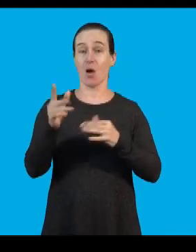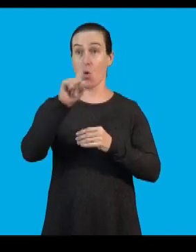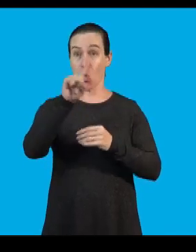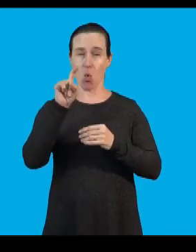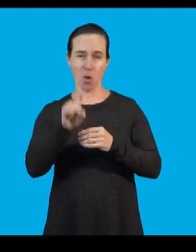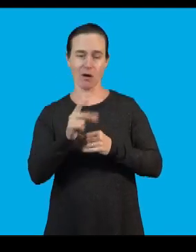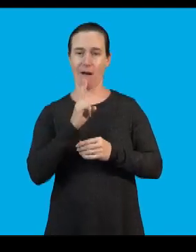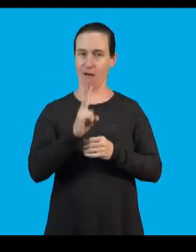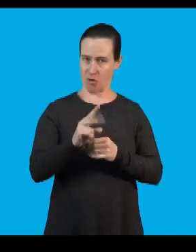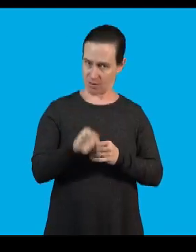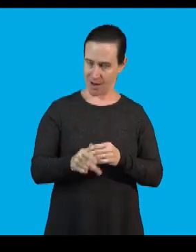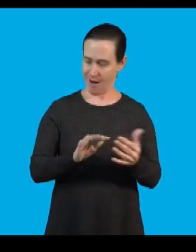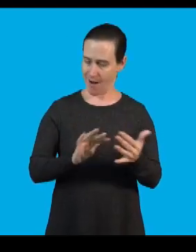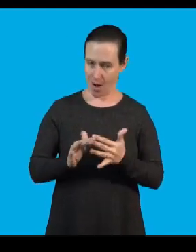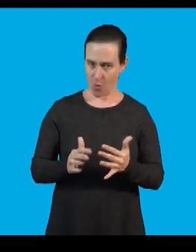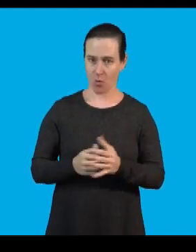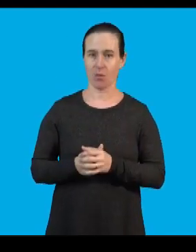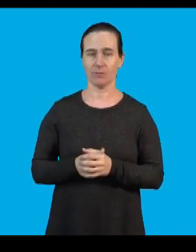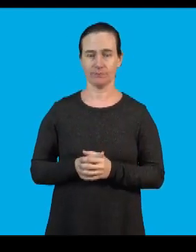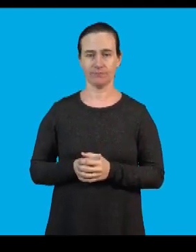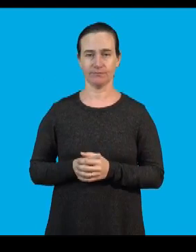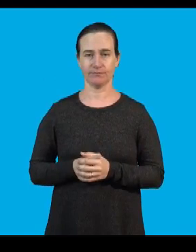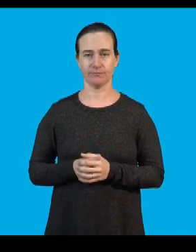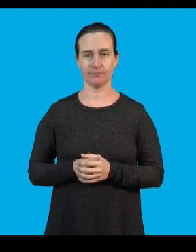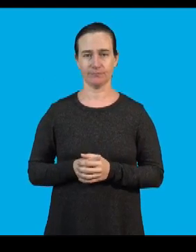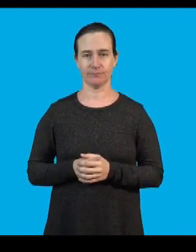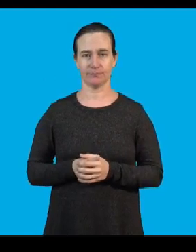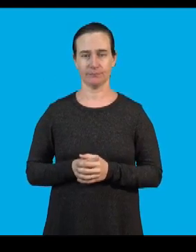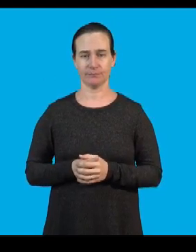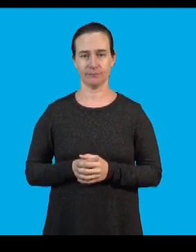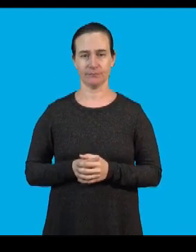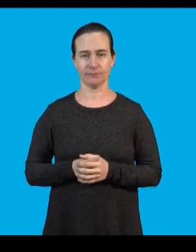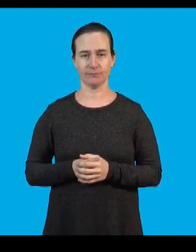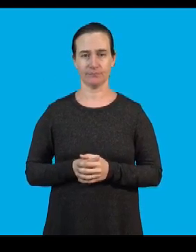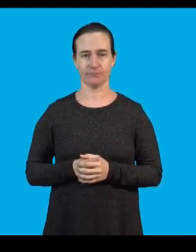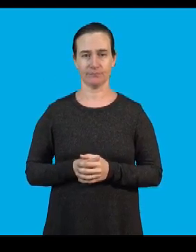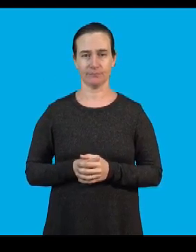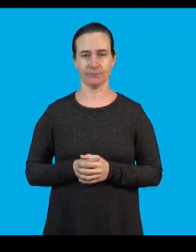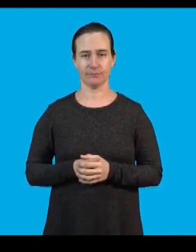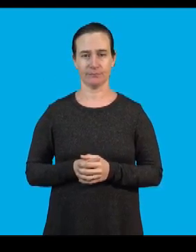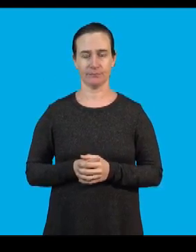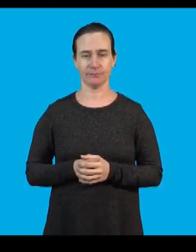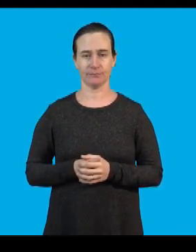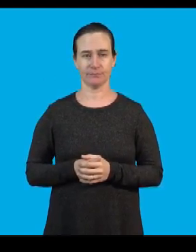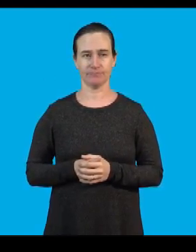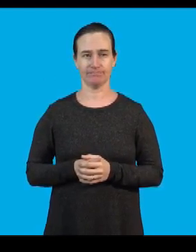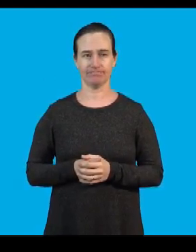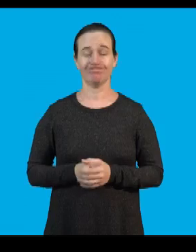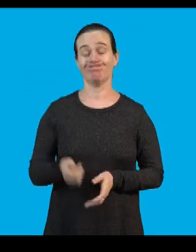also we showed you to the technique of answering questions for a comprehension text.